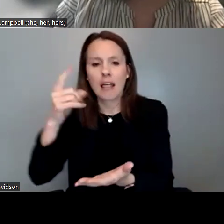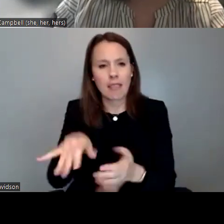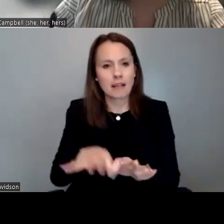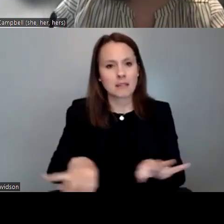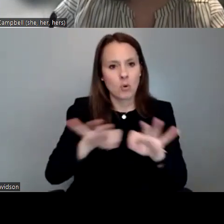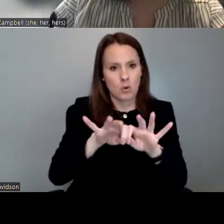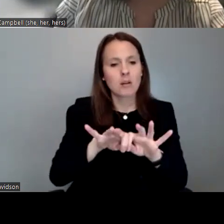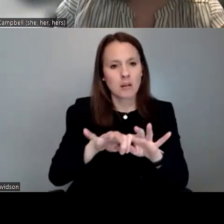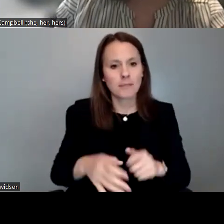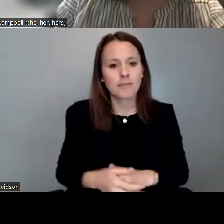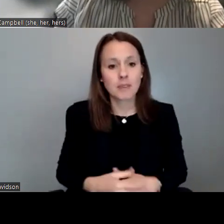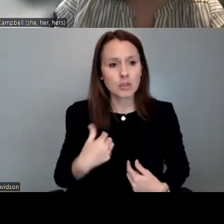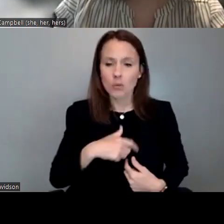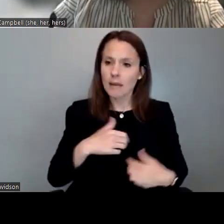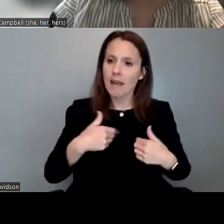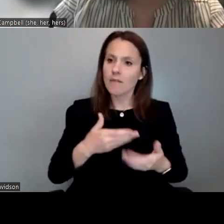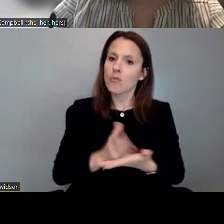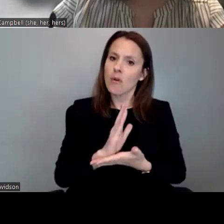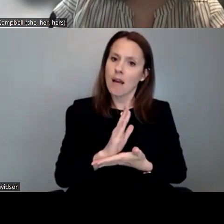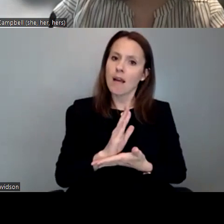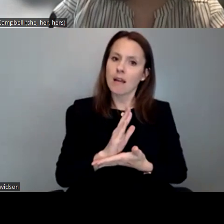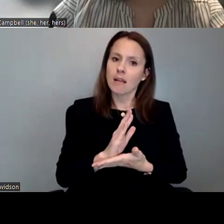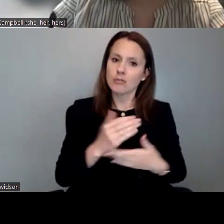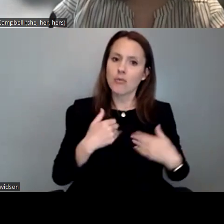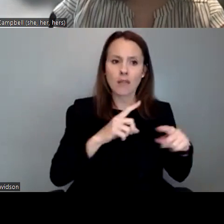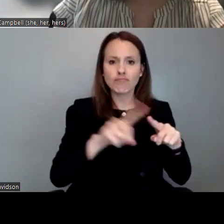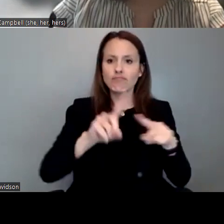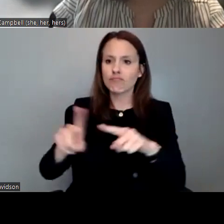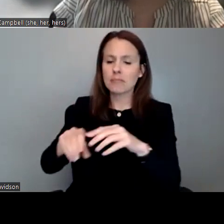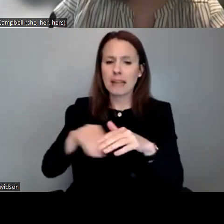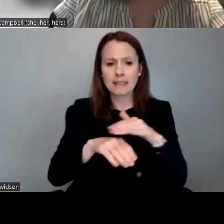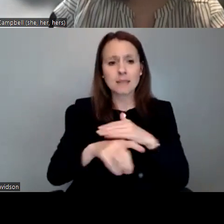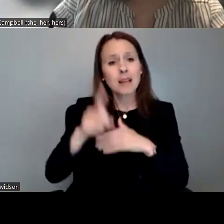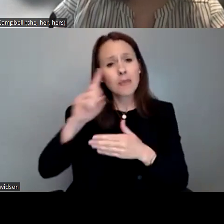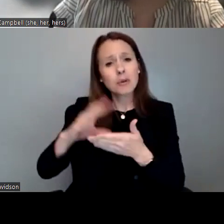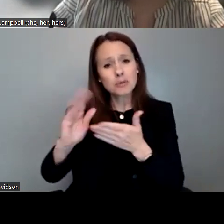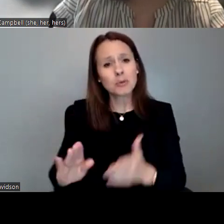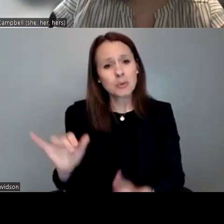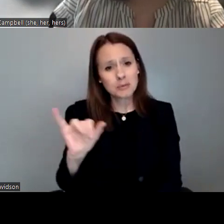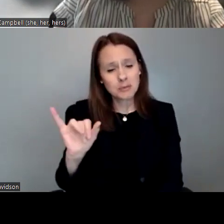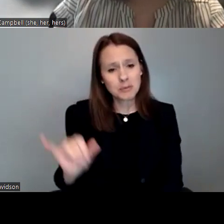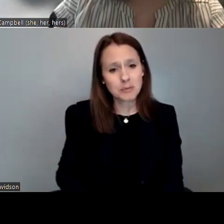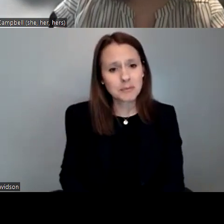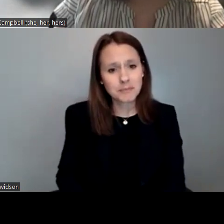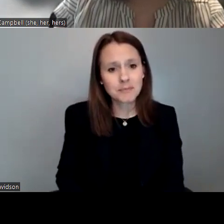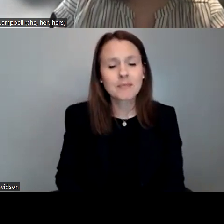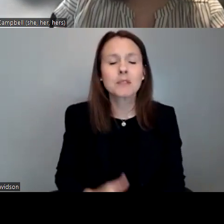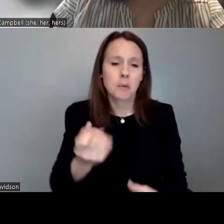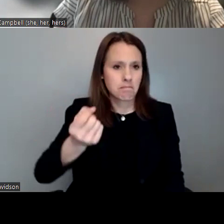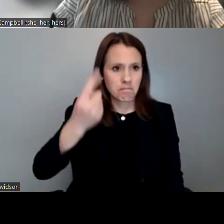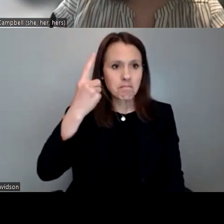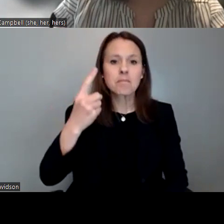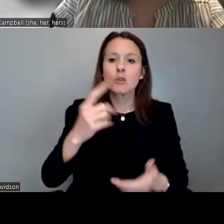so we have the right to be able to have that for our students too. So even though kids do